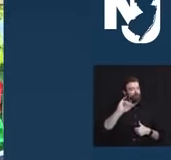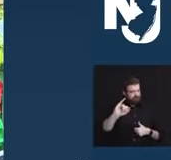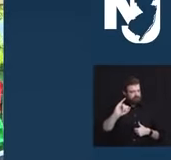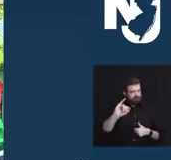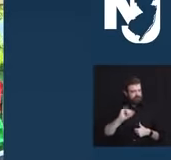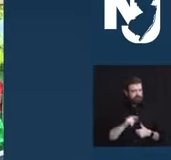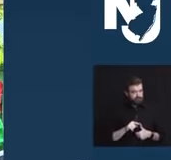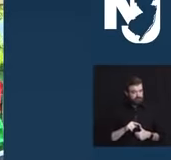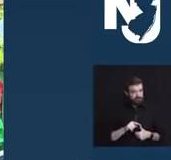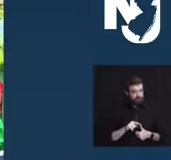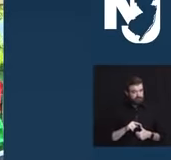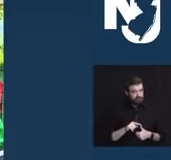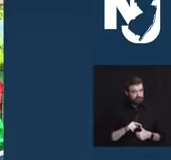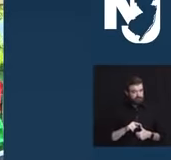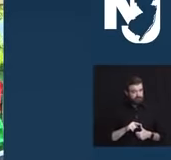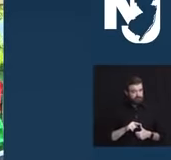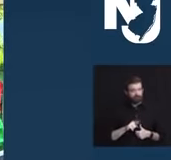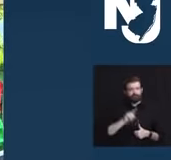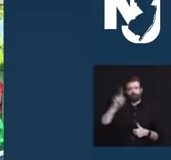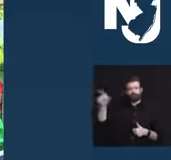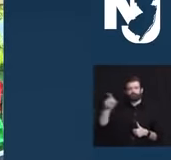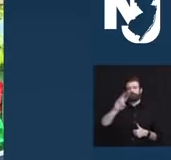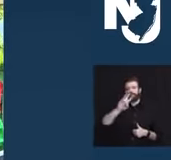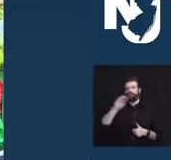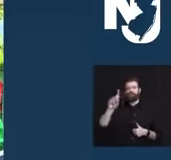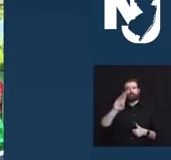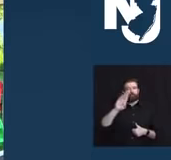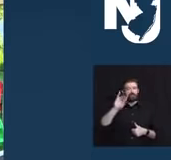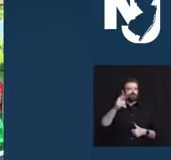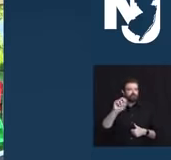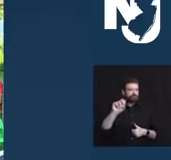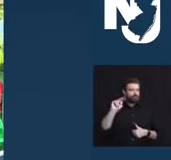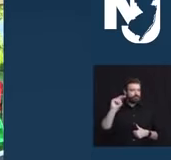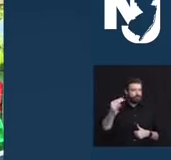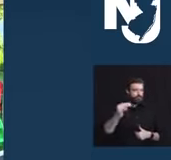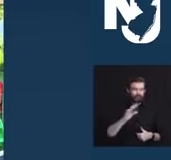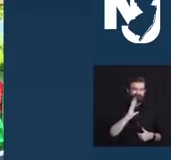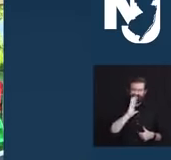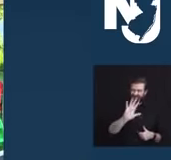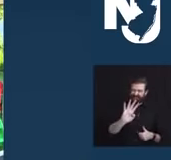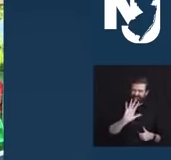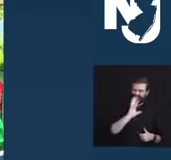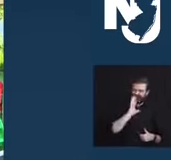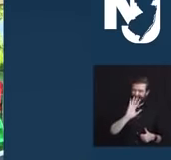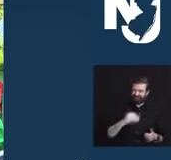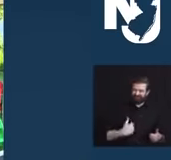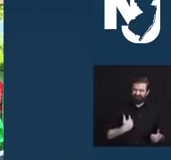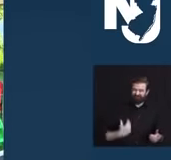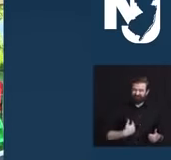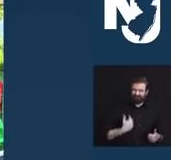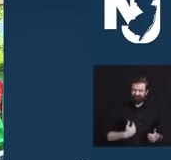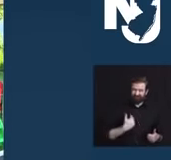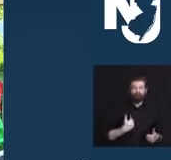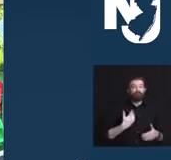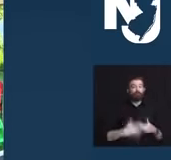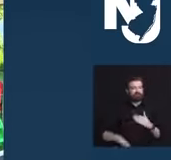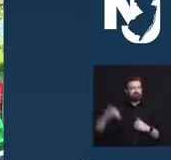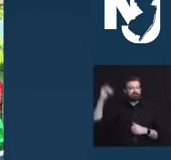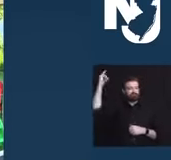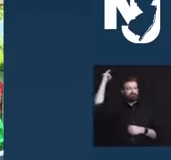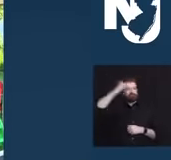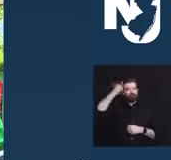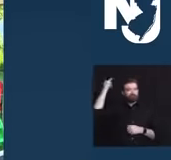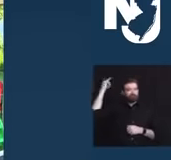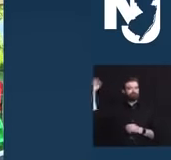Township. That's Vito in the back. He was just 54 years old. Not surprisingly, born in Italy, he came to New Jersey at the age of